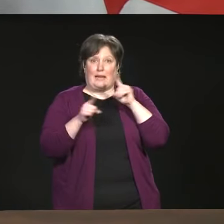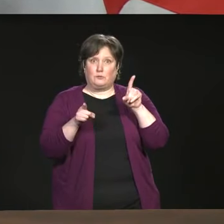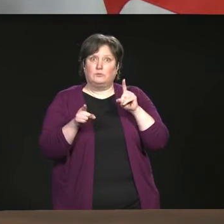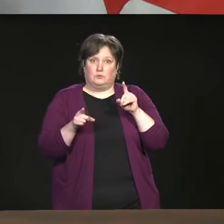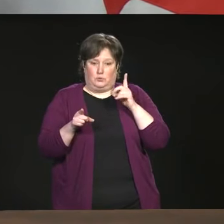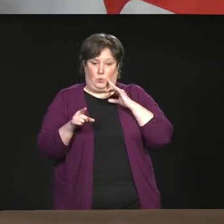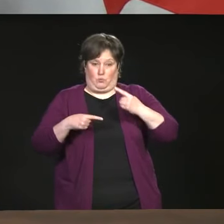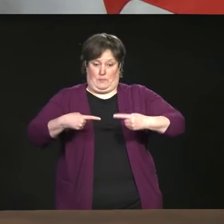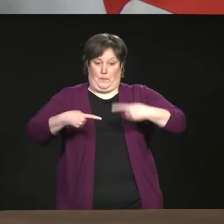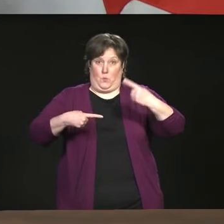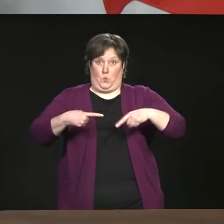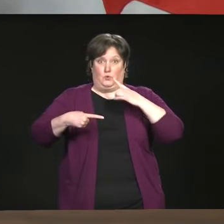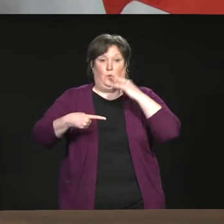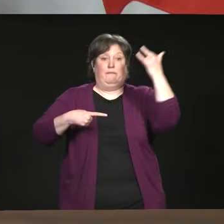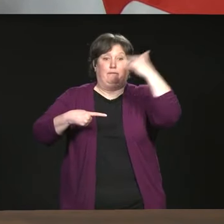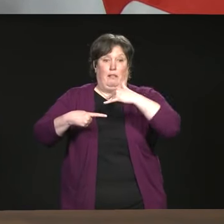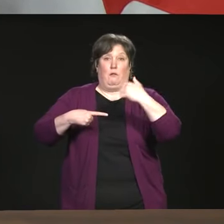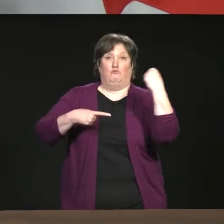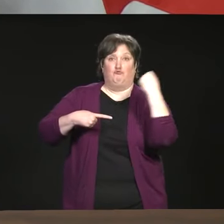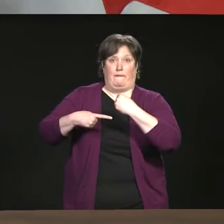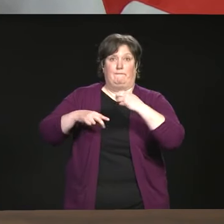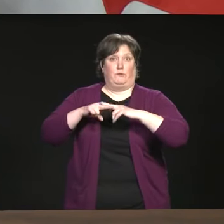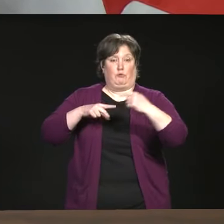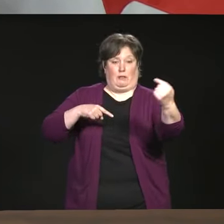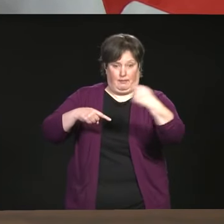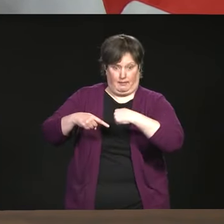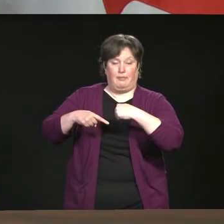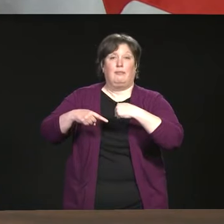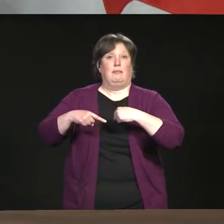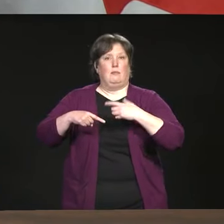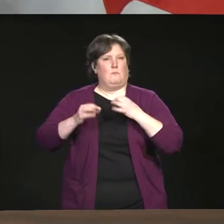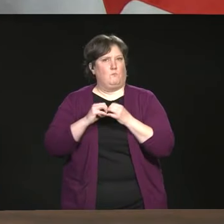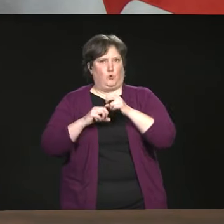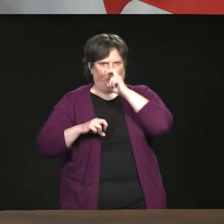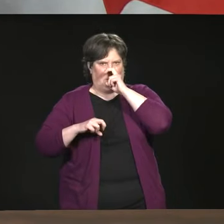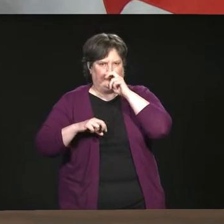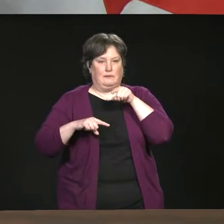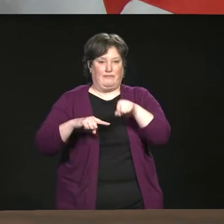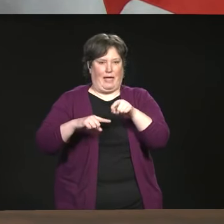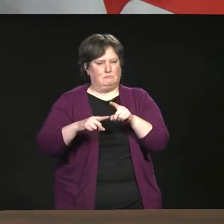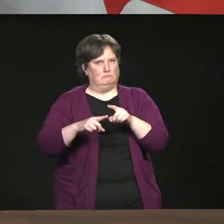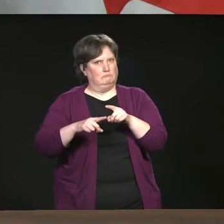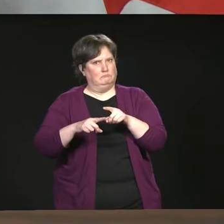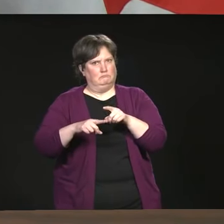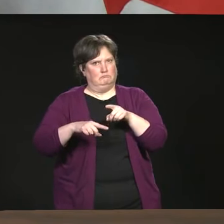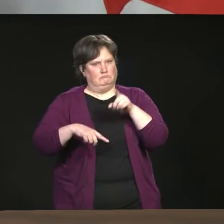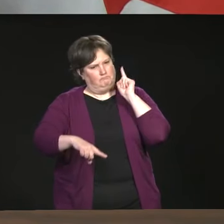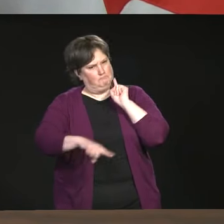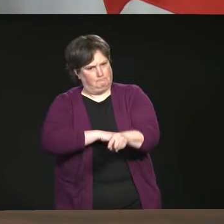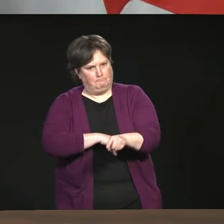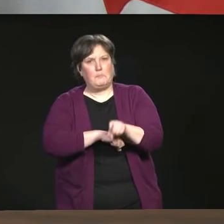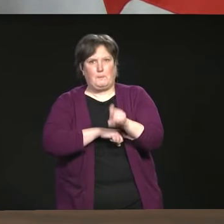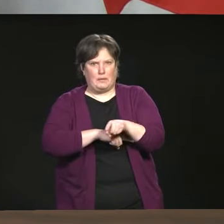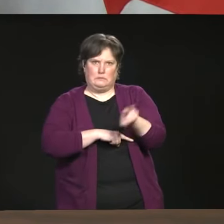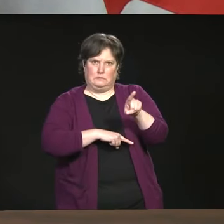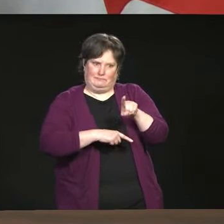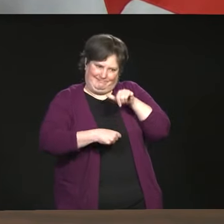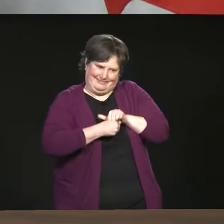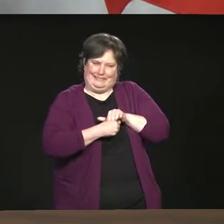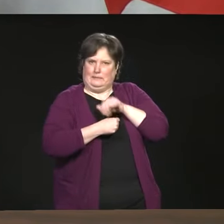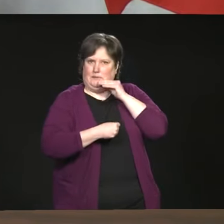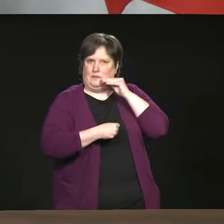ones, the mandatory quarantine. And I do want to say about those border measures, I trust Canadians so